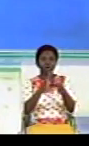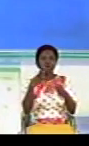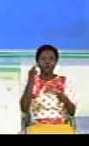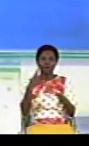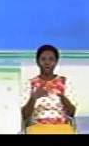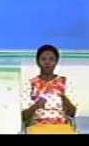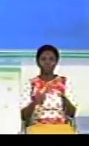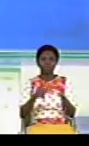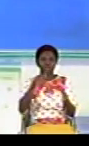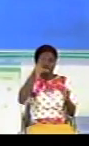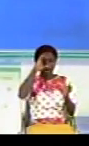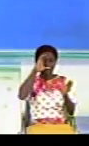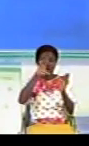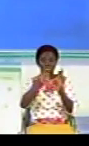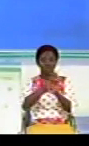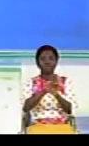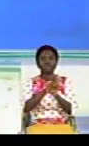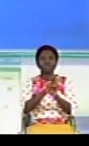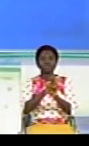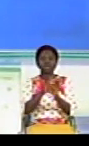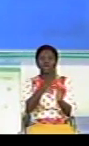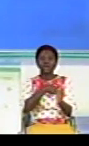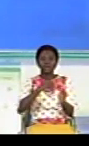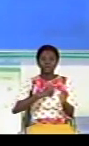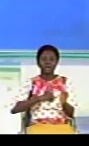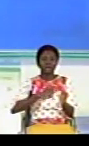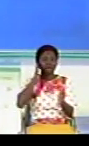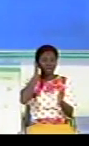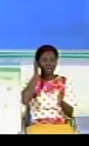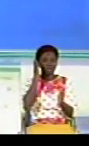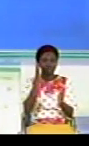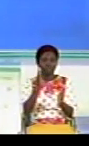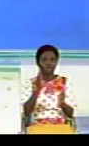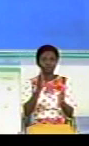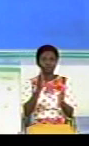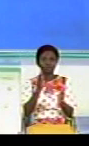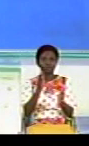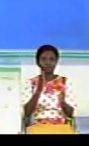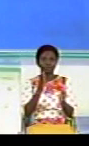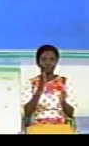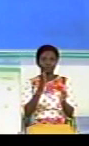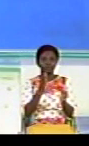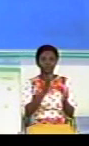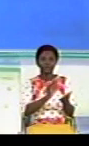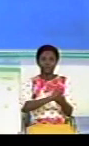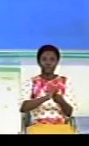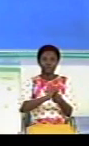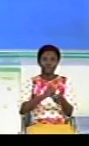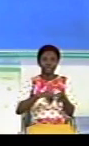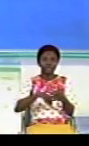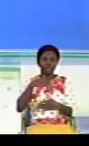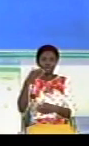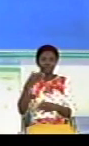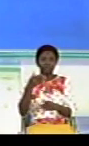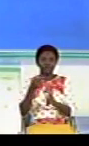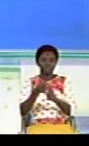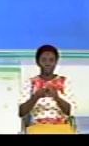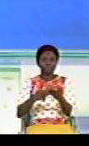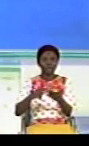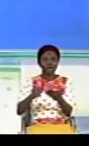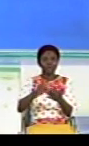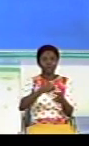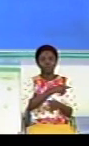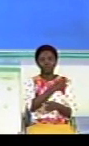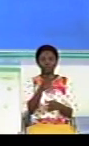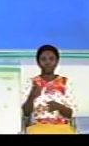I will purge out from among you the rebels and them that transgress against